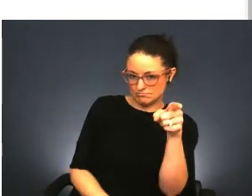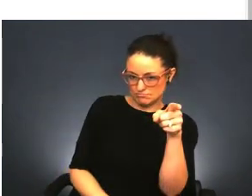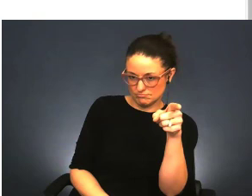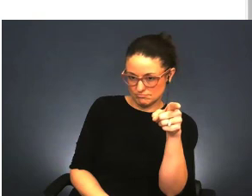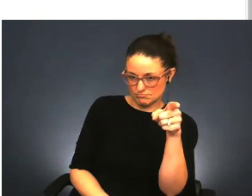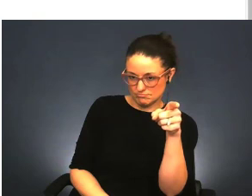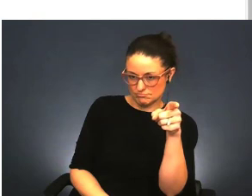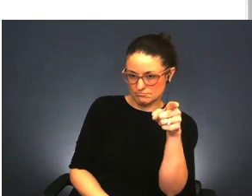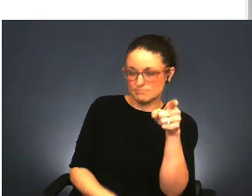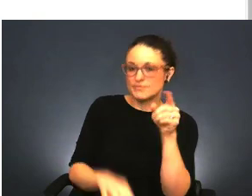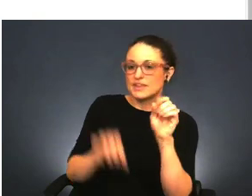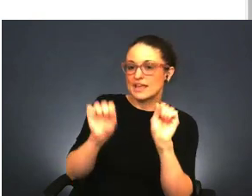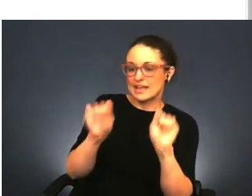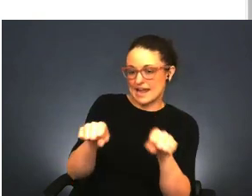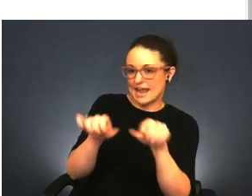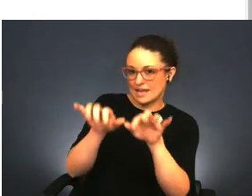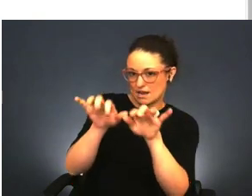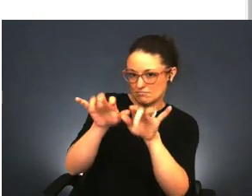the grade here.